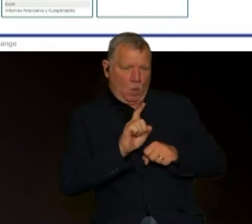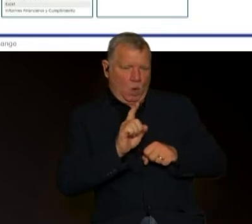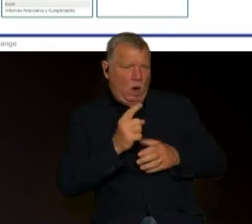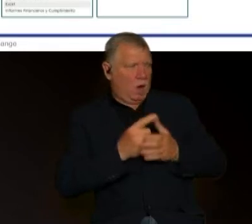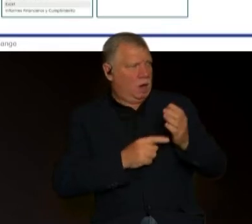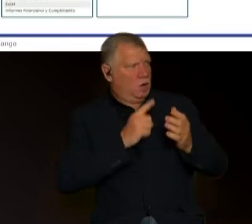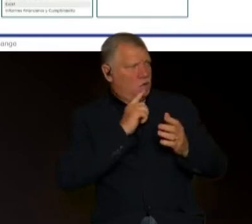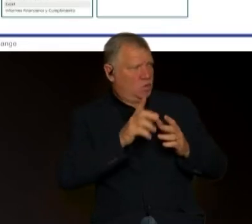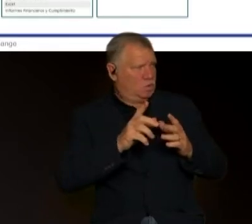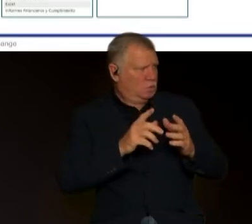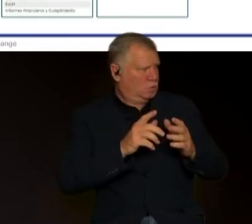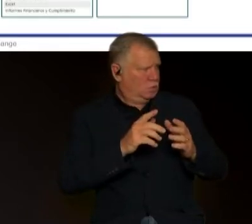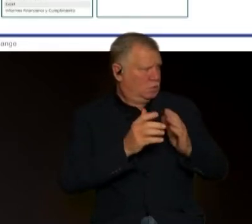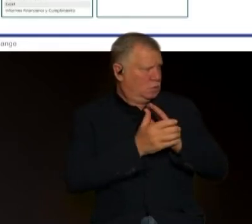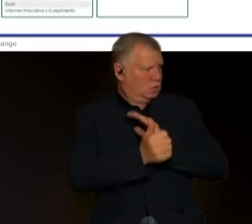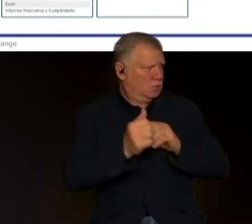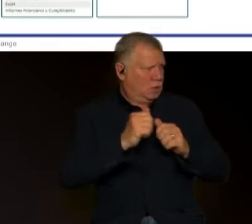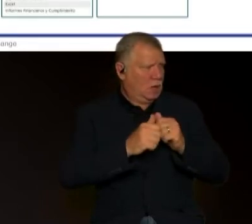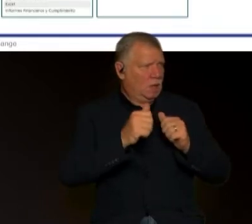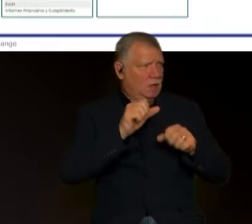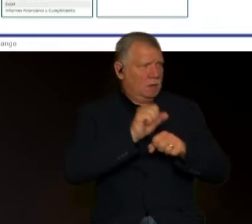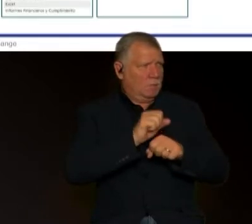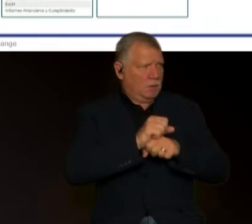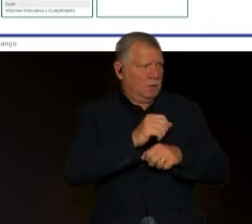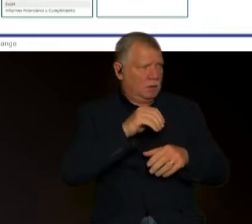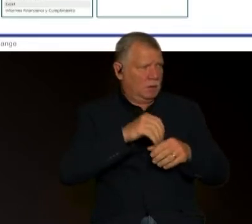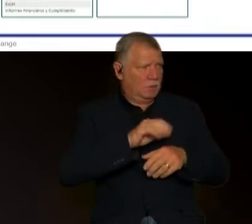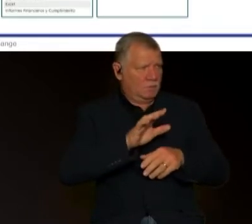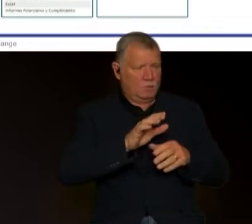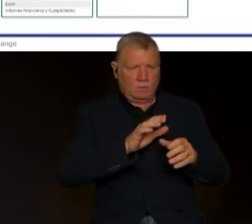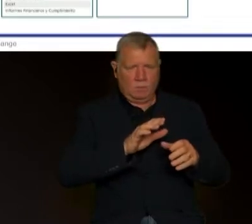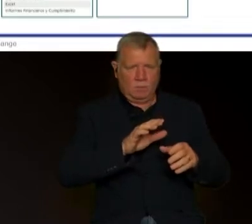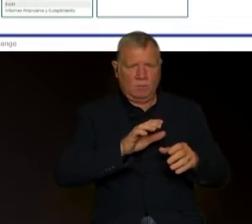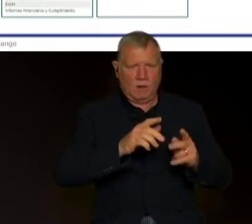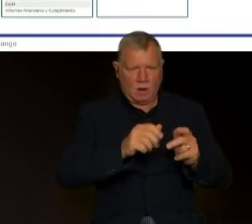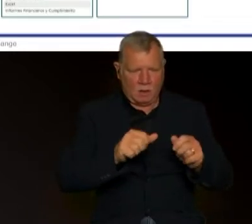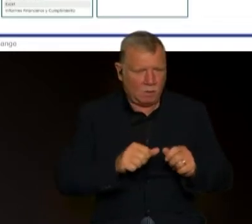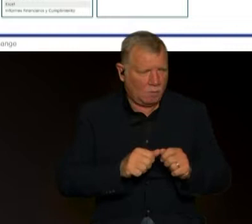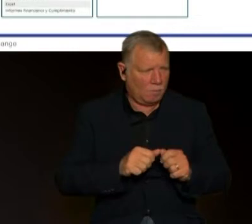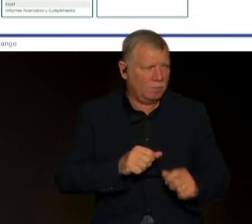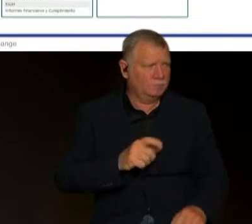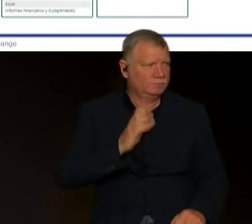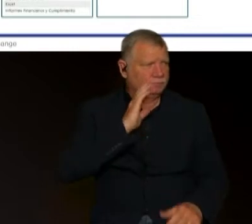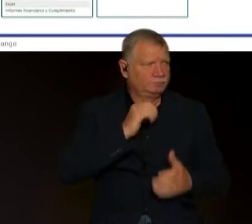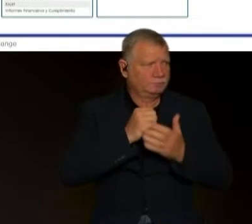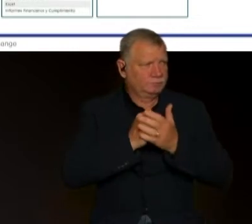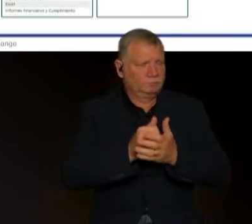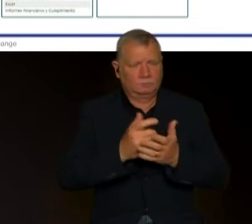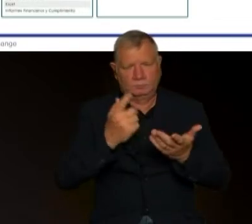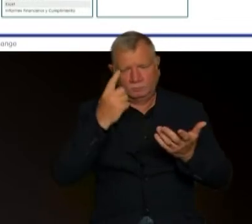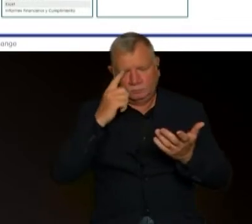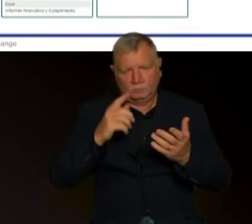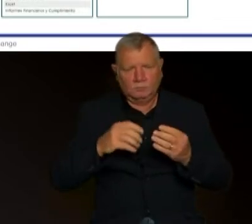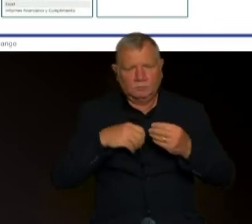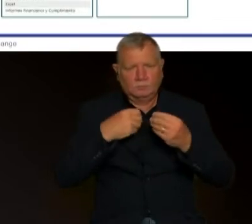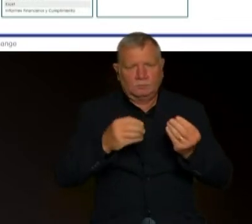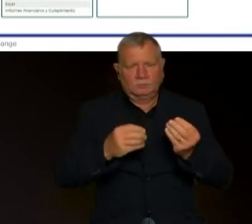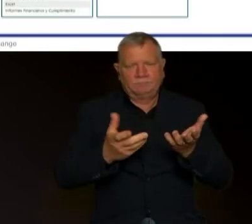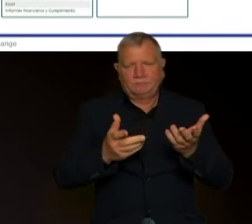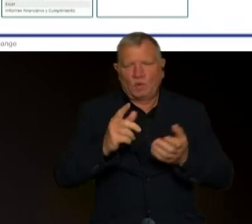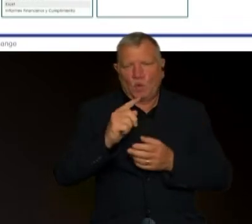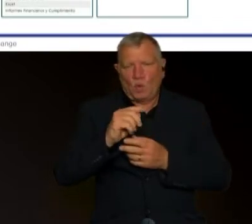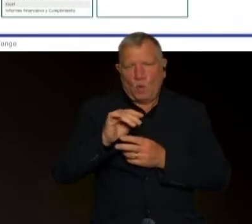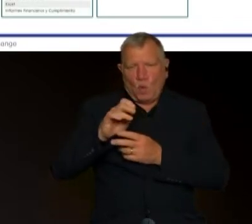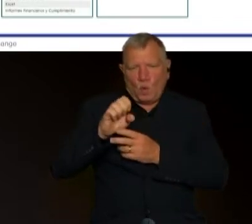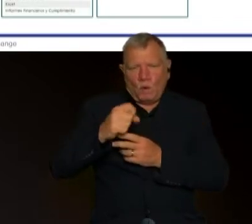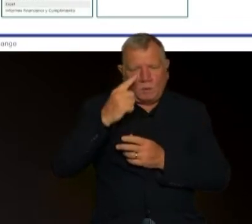are for their employees and what are the skills gaps that each employee has within the staff. This